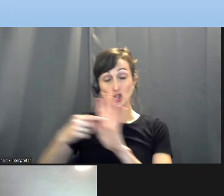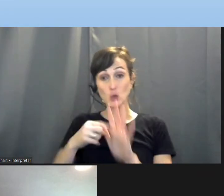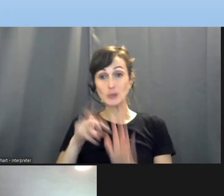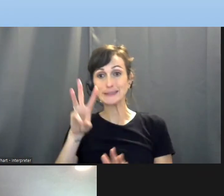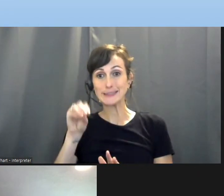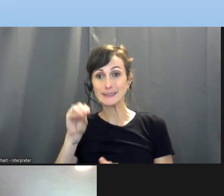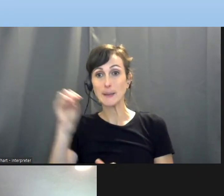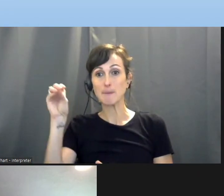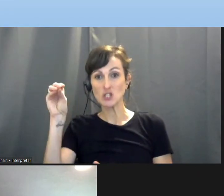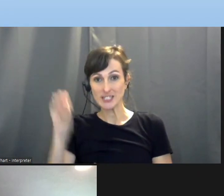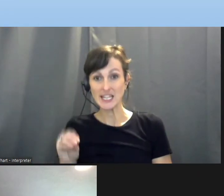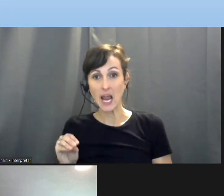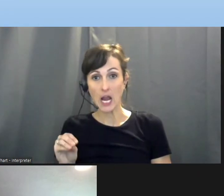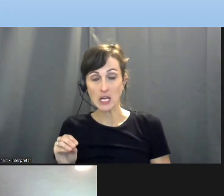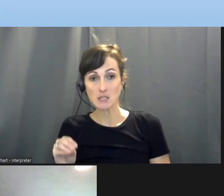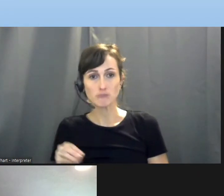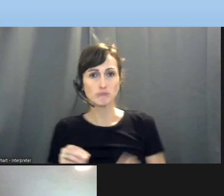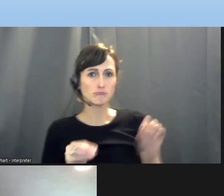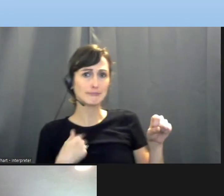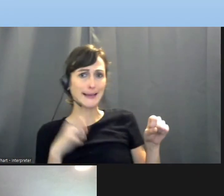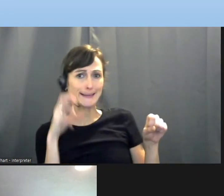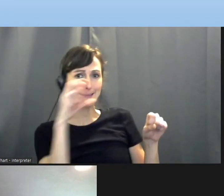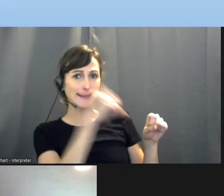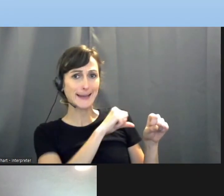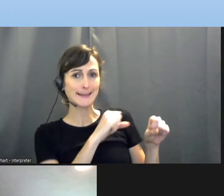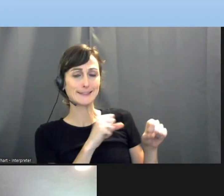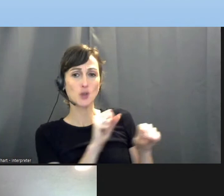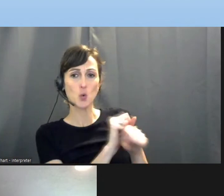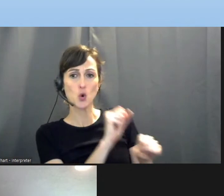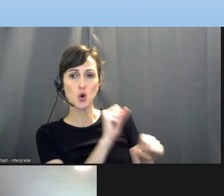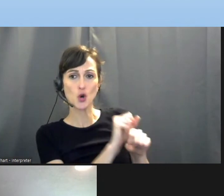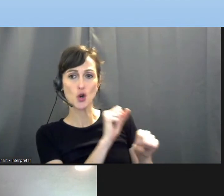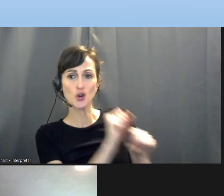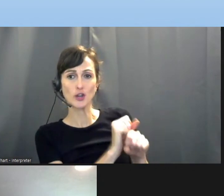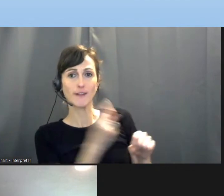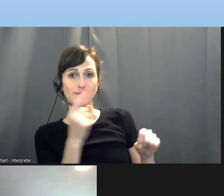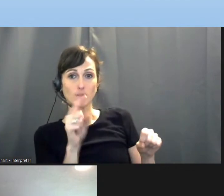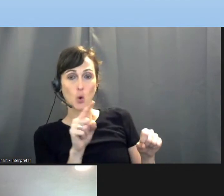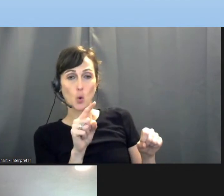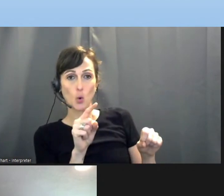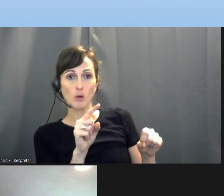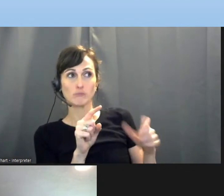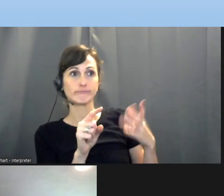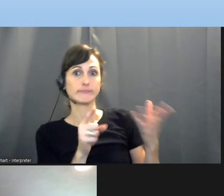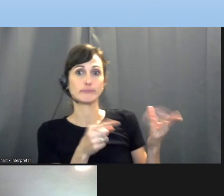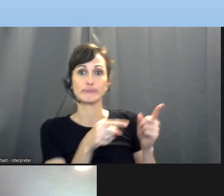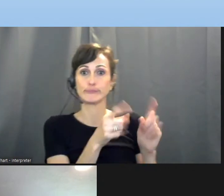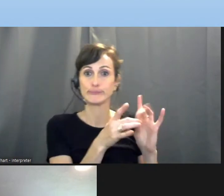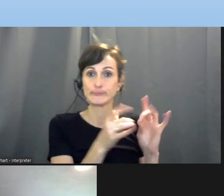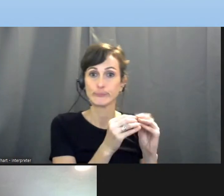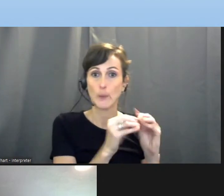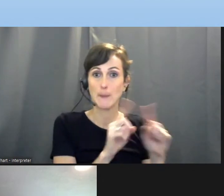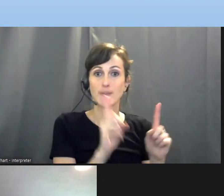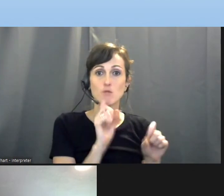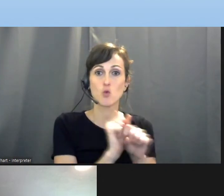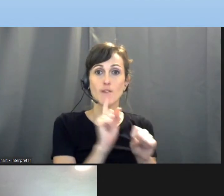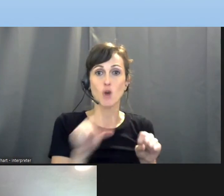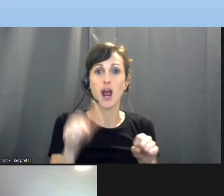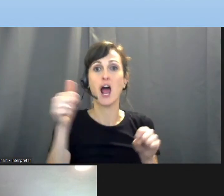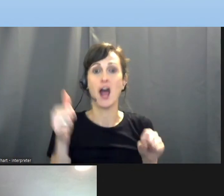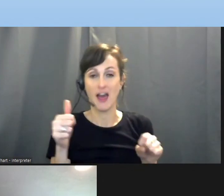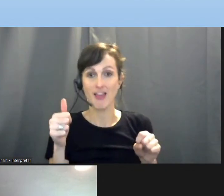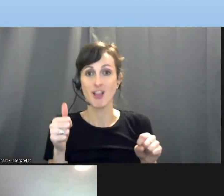What is that? so. I guess for working for, if Anna's on, she might could speak more to this, but for working for other entities